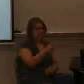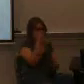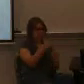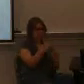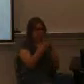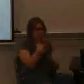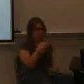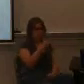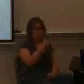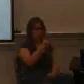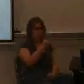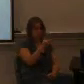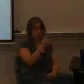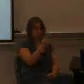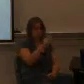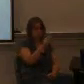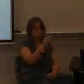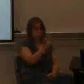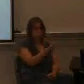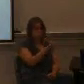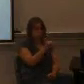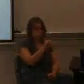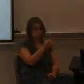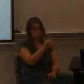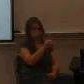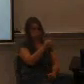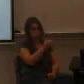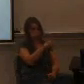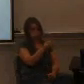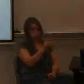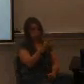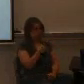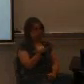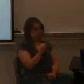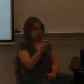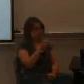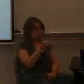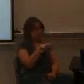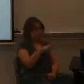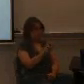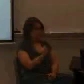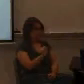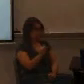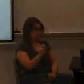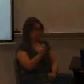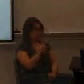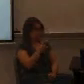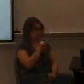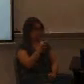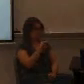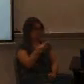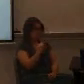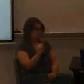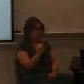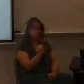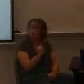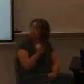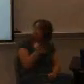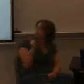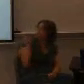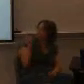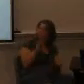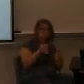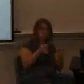had like mangrove swamps, right? Or other cypress swamps, deep water cypress swamps, some of those